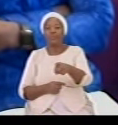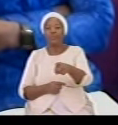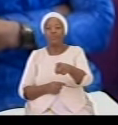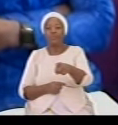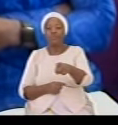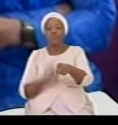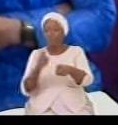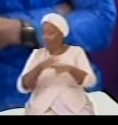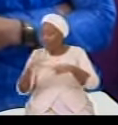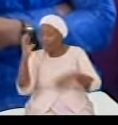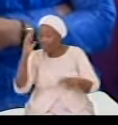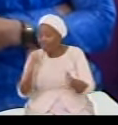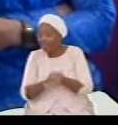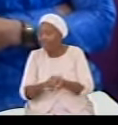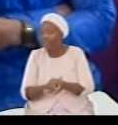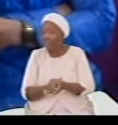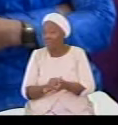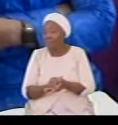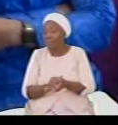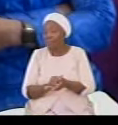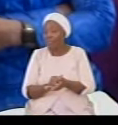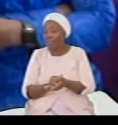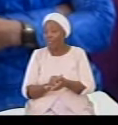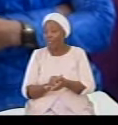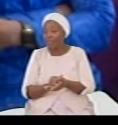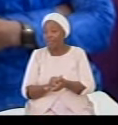You didn't hear that one.